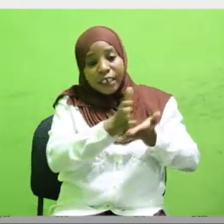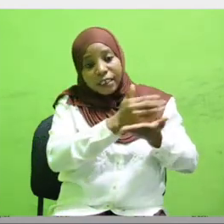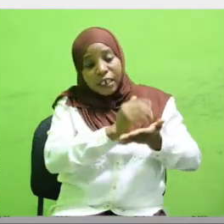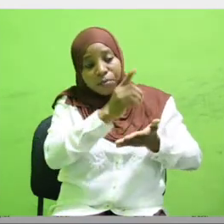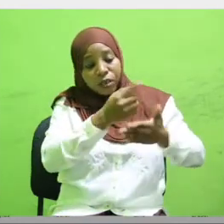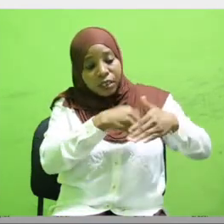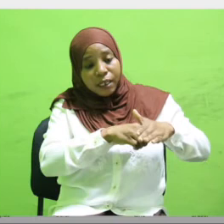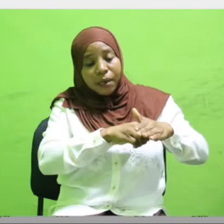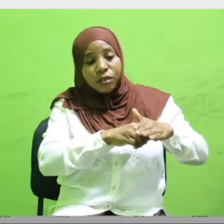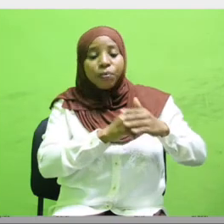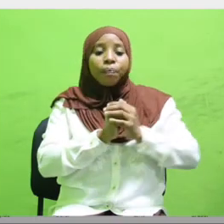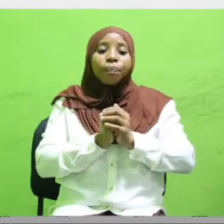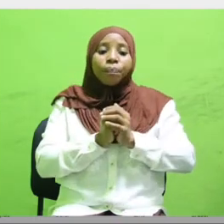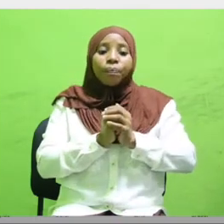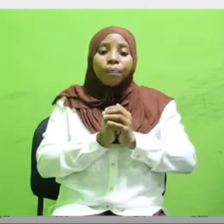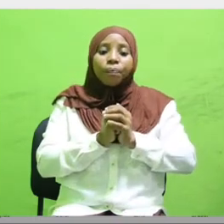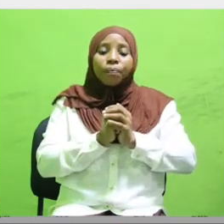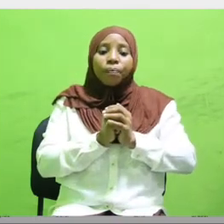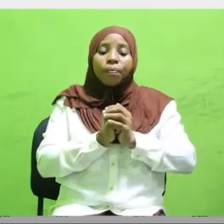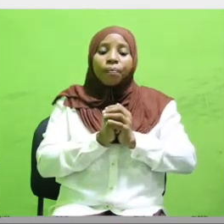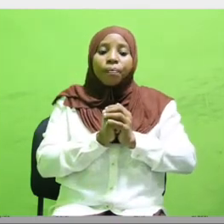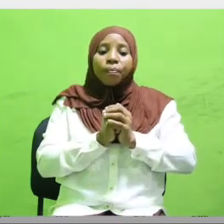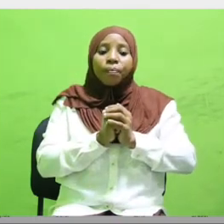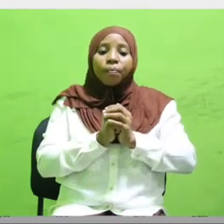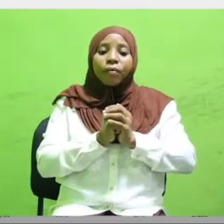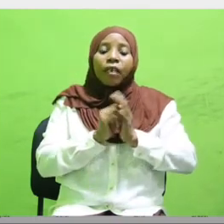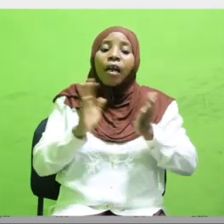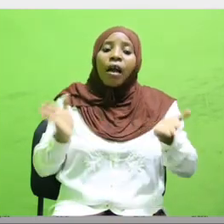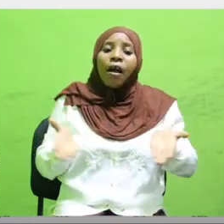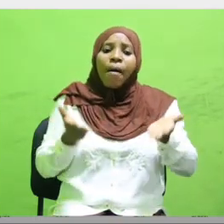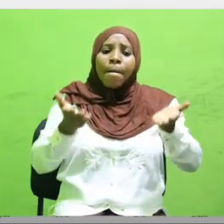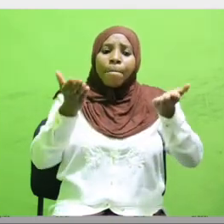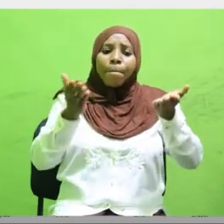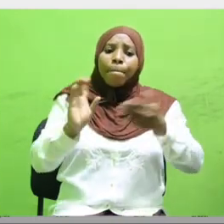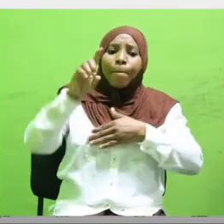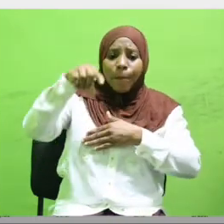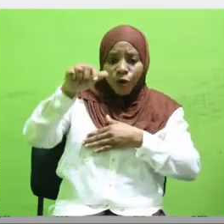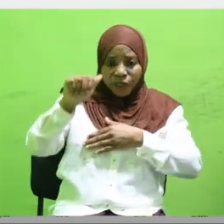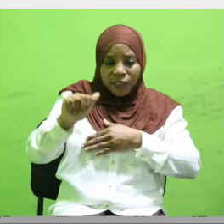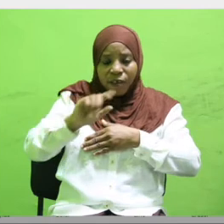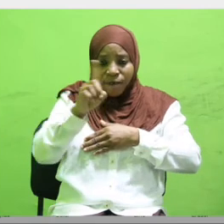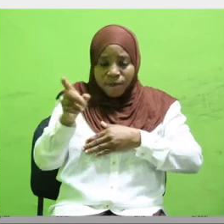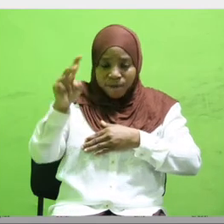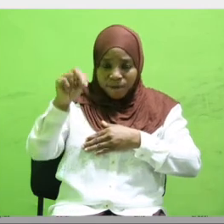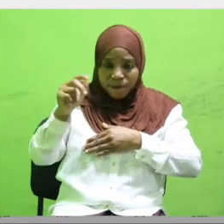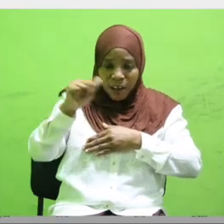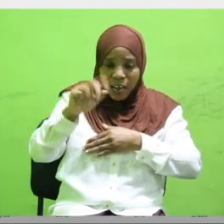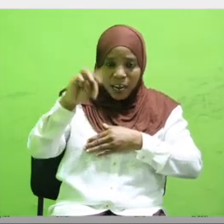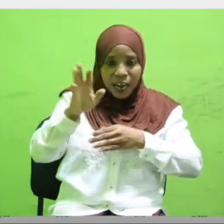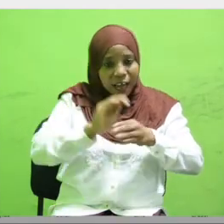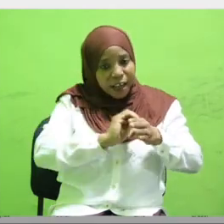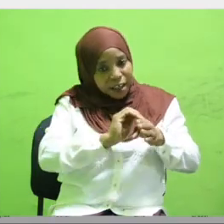they have cell or they have membrane-bound organelles, plus the nucleus